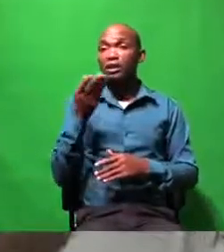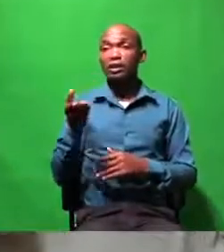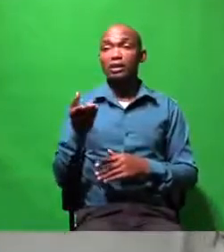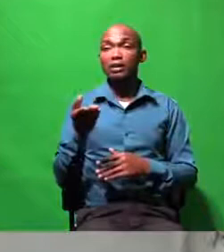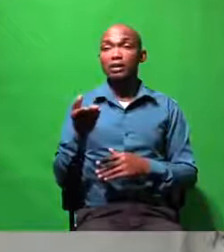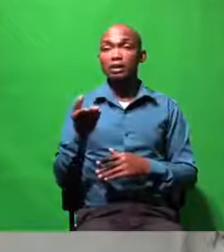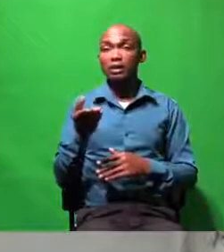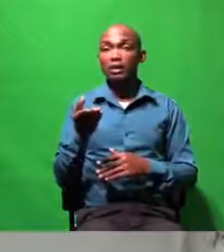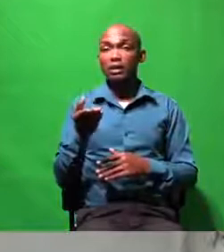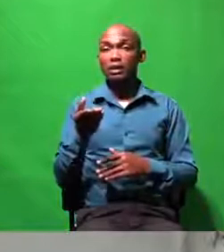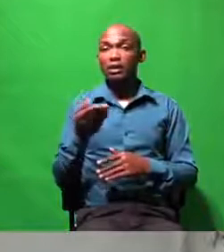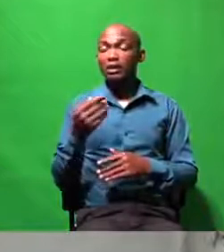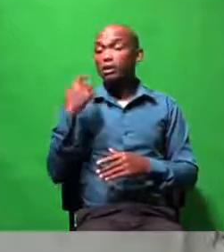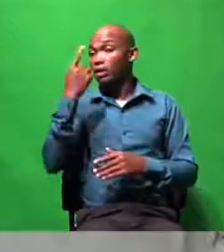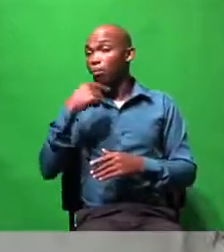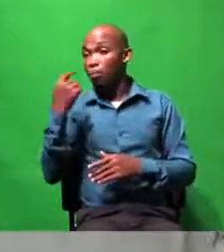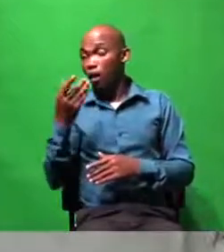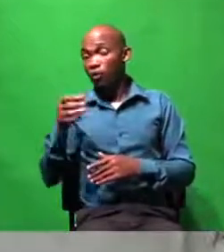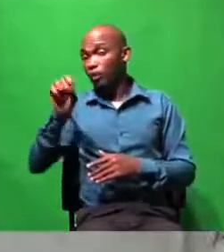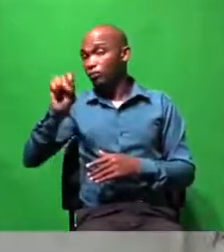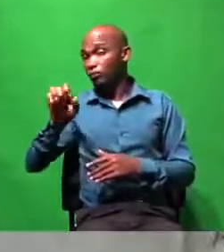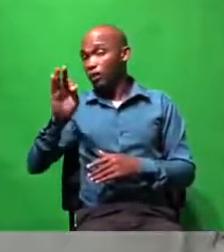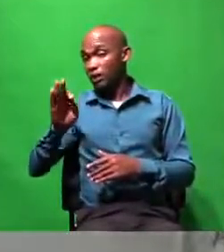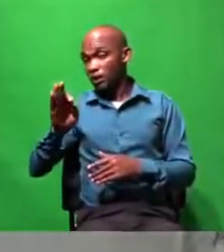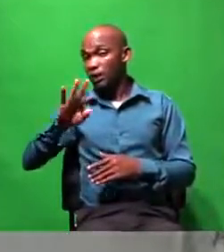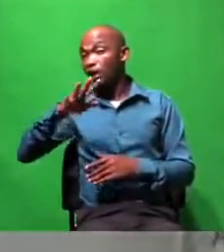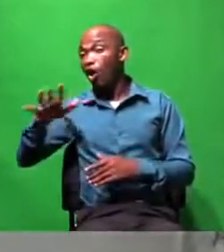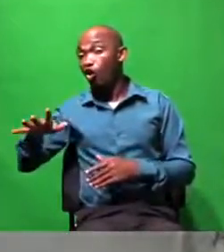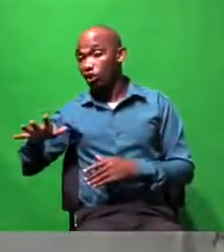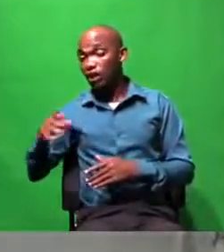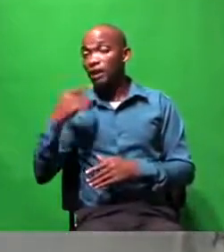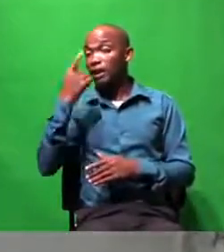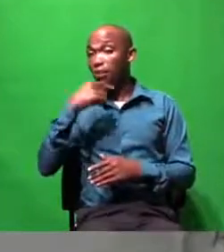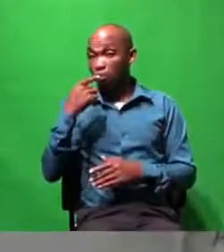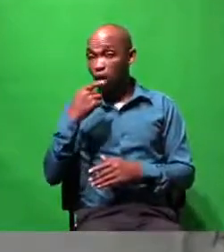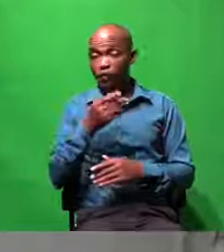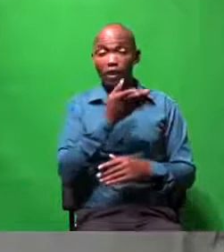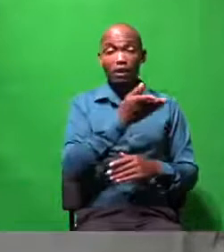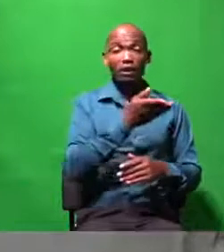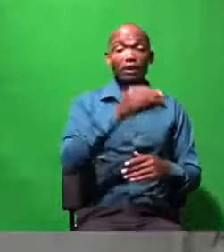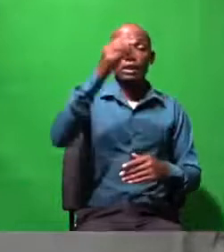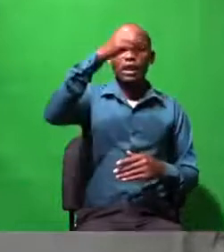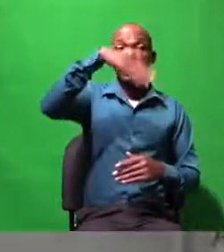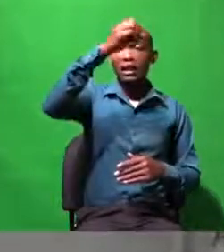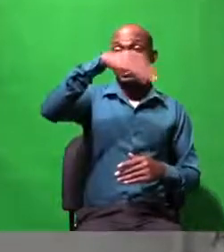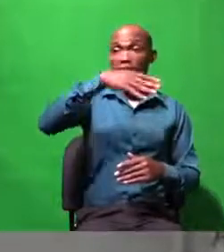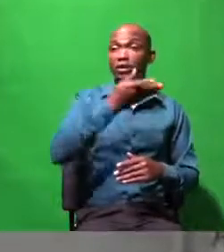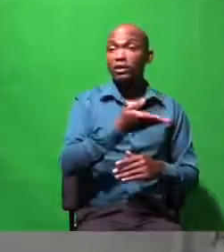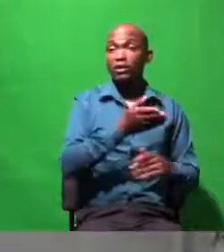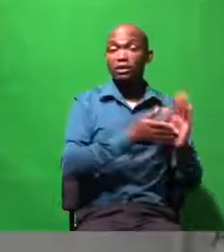a mouth and this is a source of a river. That is the beginning point of a river.